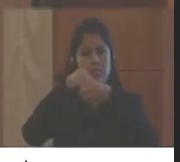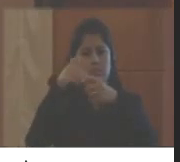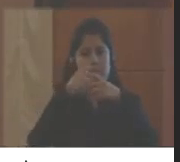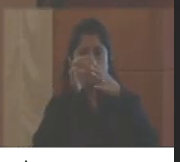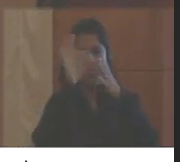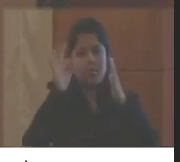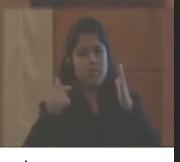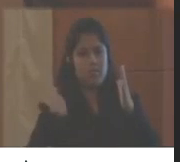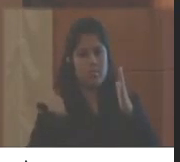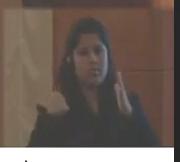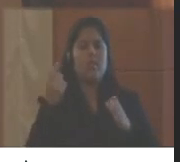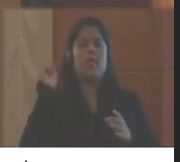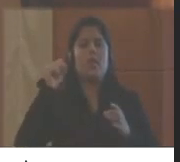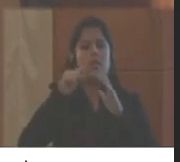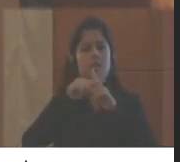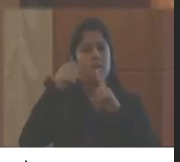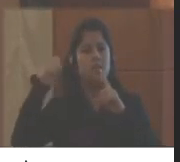hand,